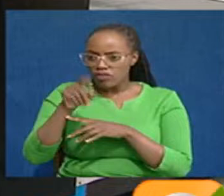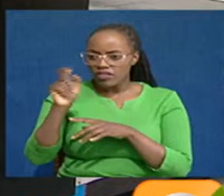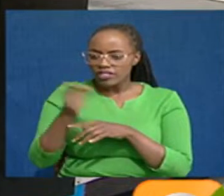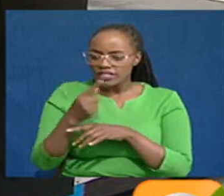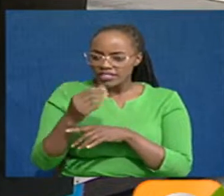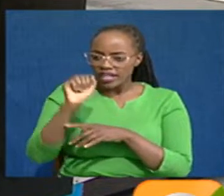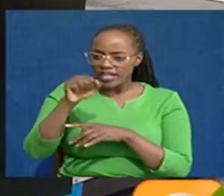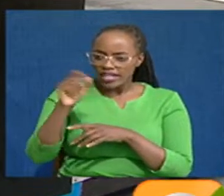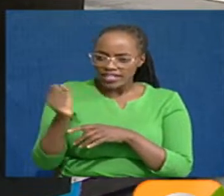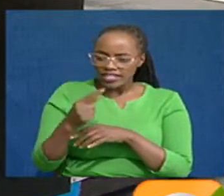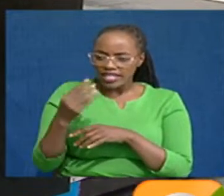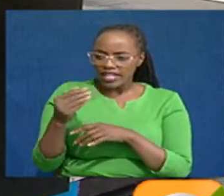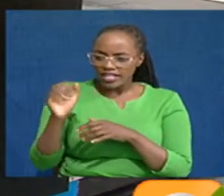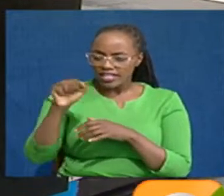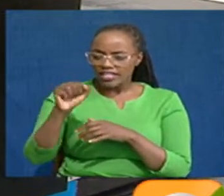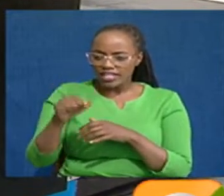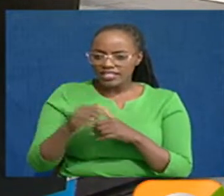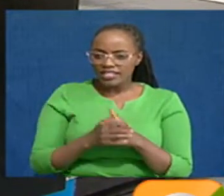Okay.